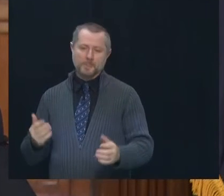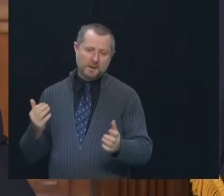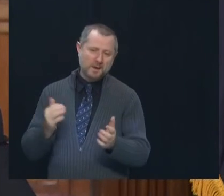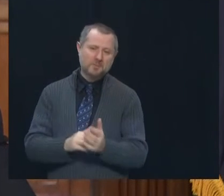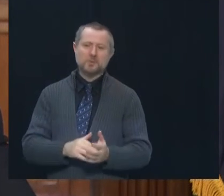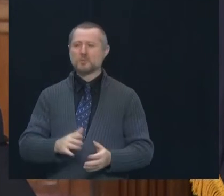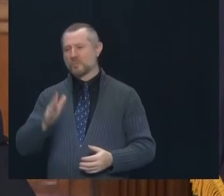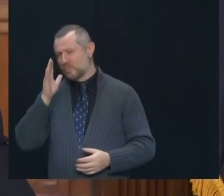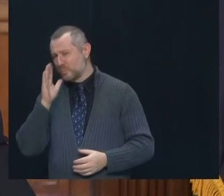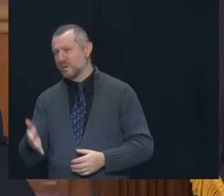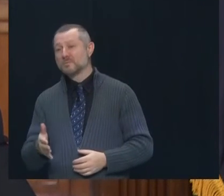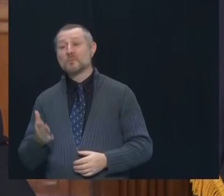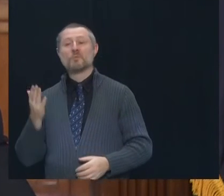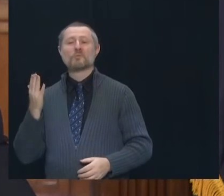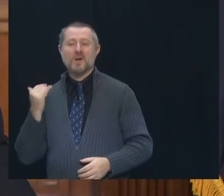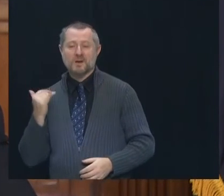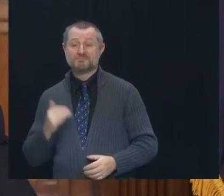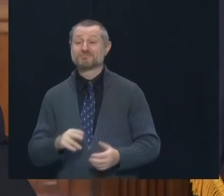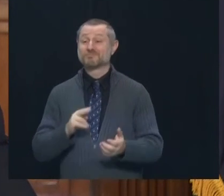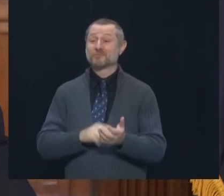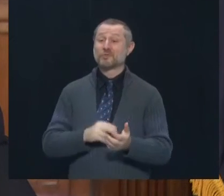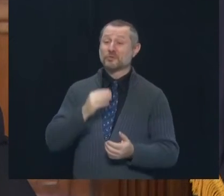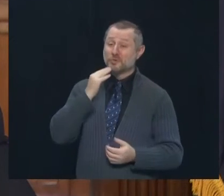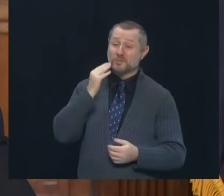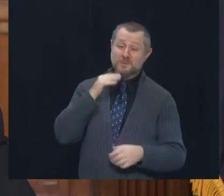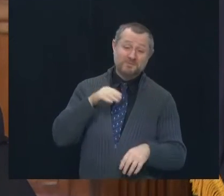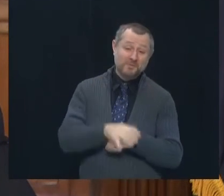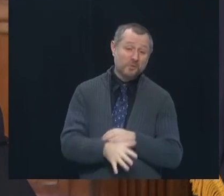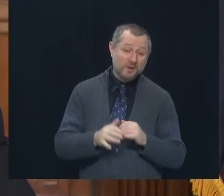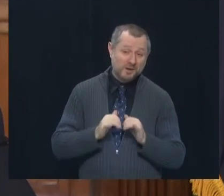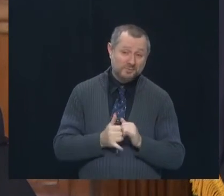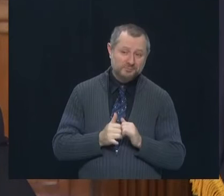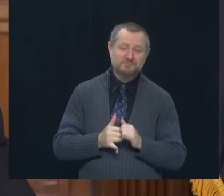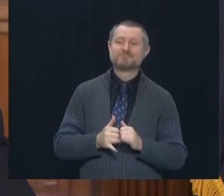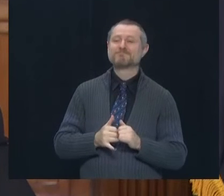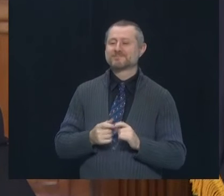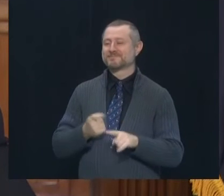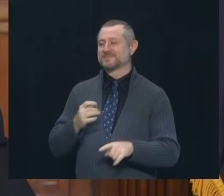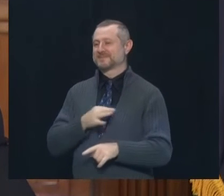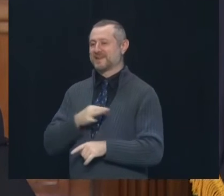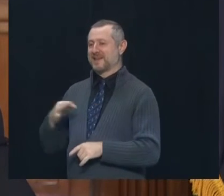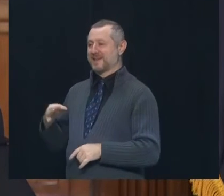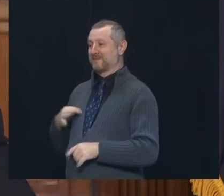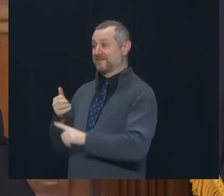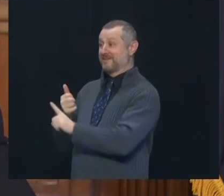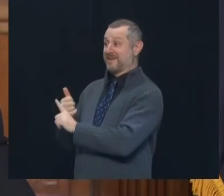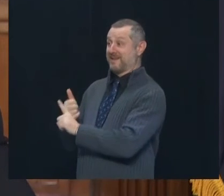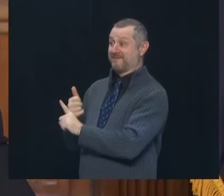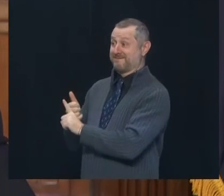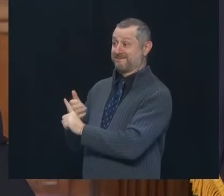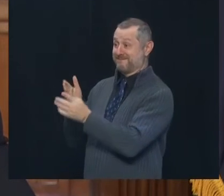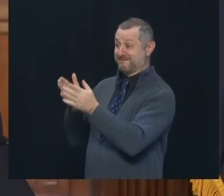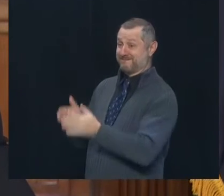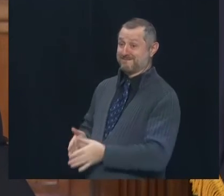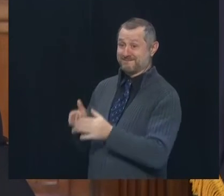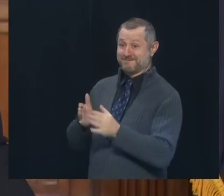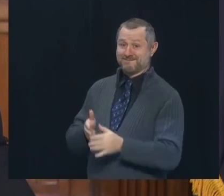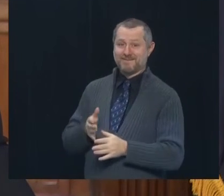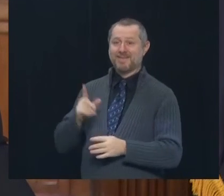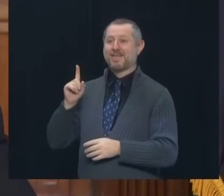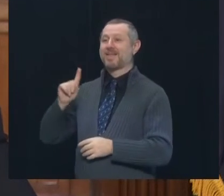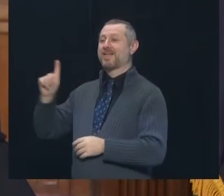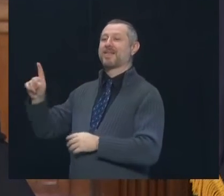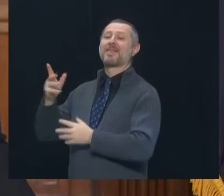infection came into a nursing home when staff brought it in with